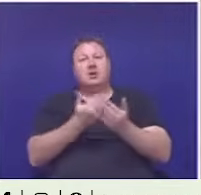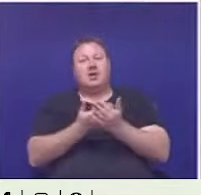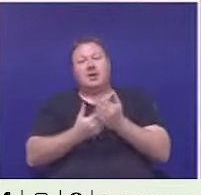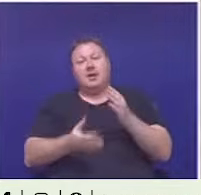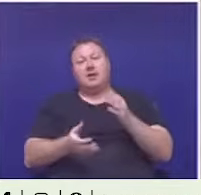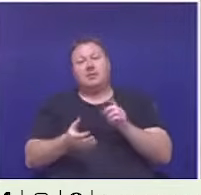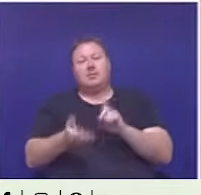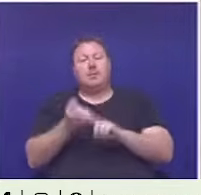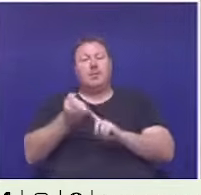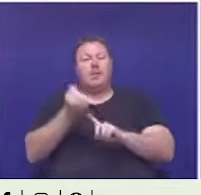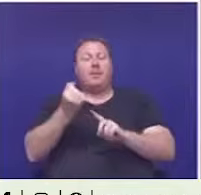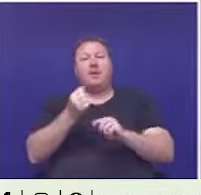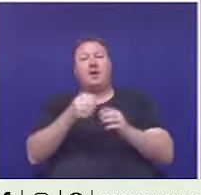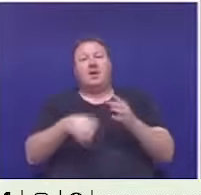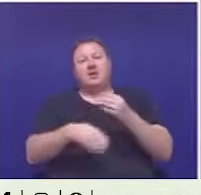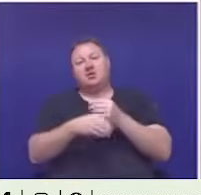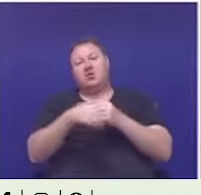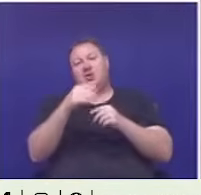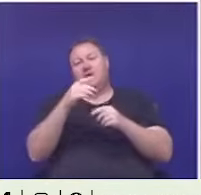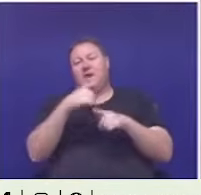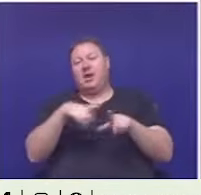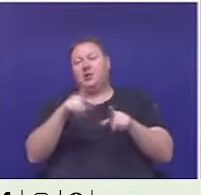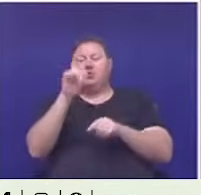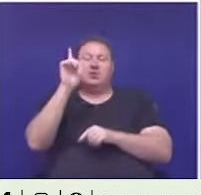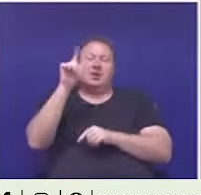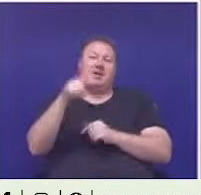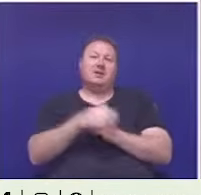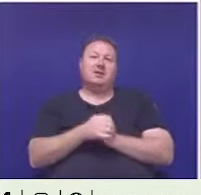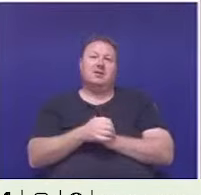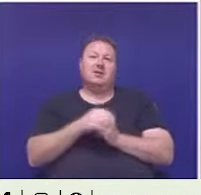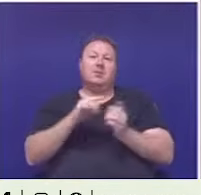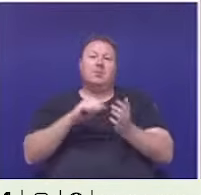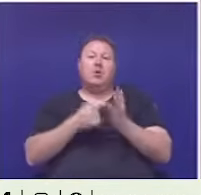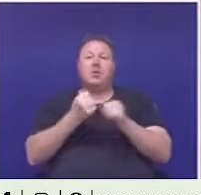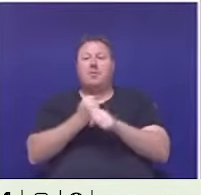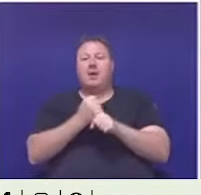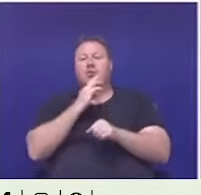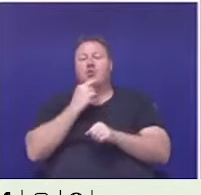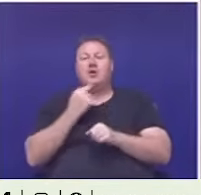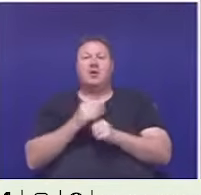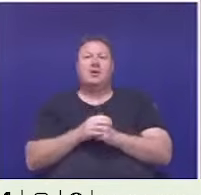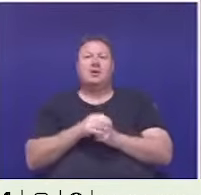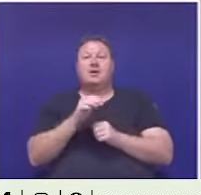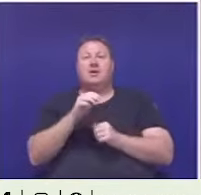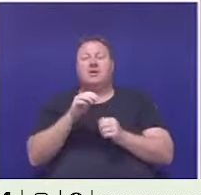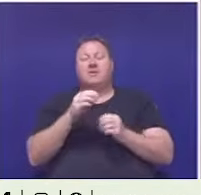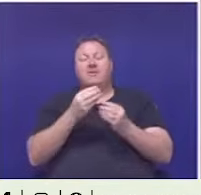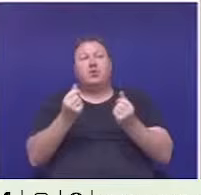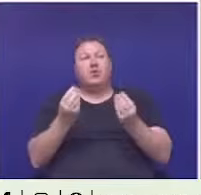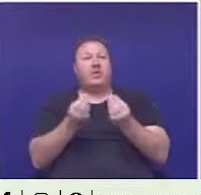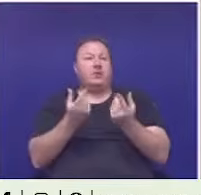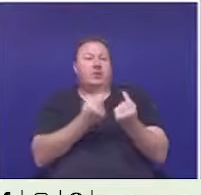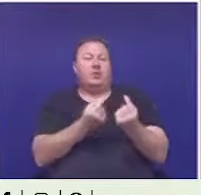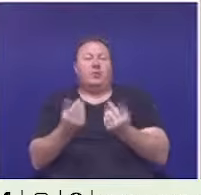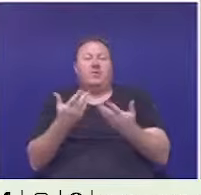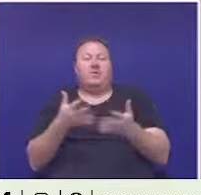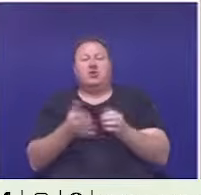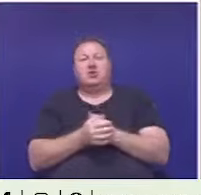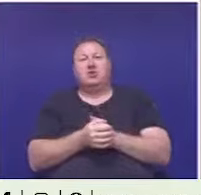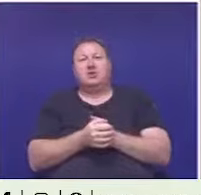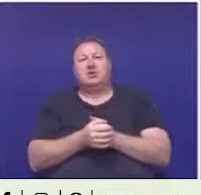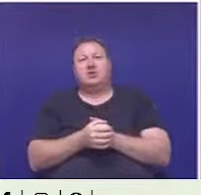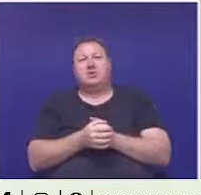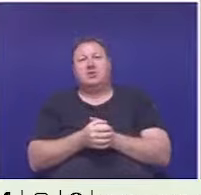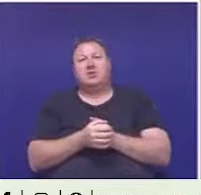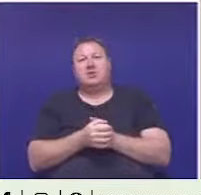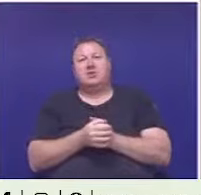language at another time. And so the point you make is a real one. So a couple of things we've done. Number one, it's the pipeline. I've said the